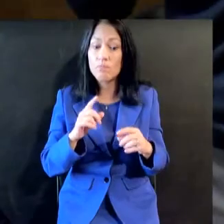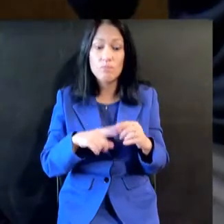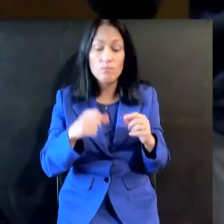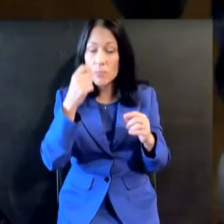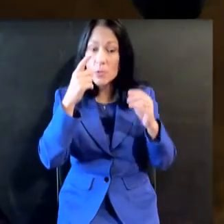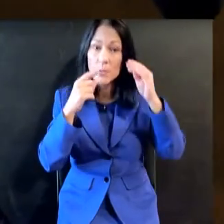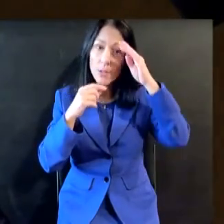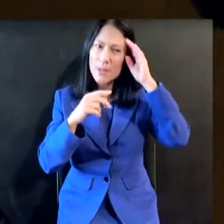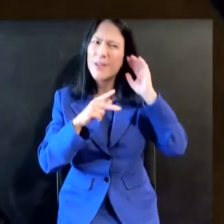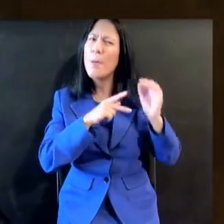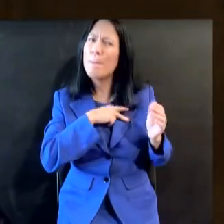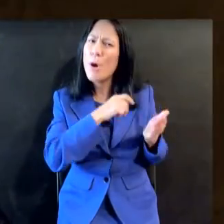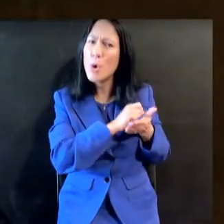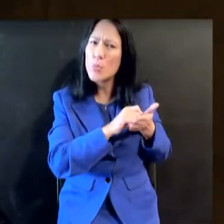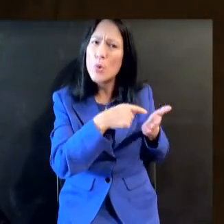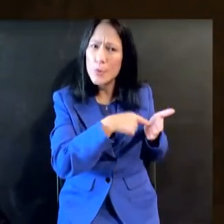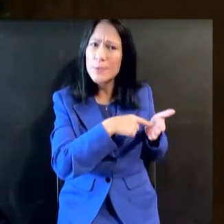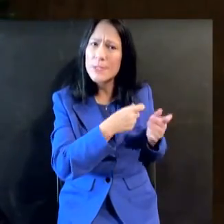prison?